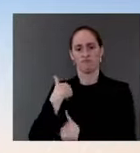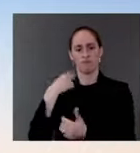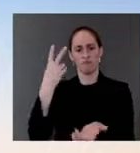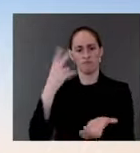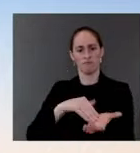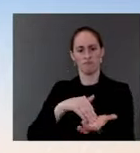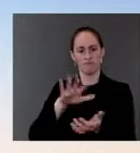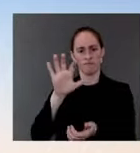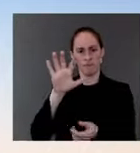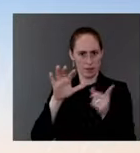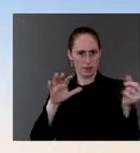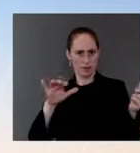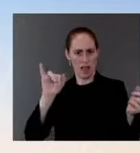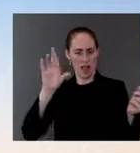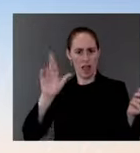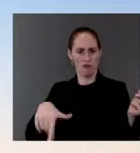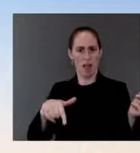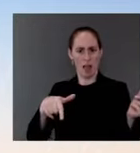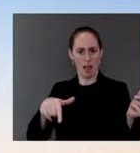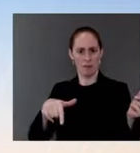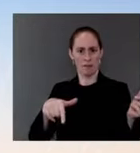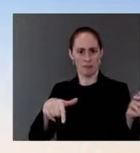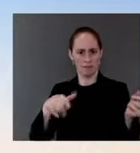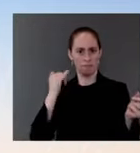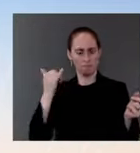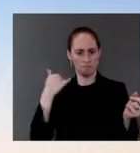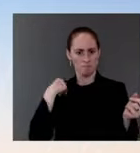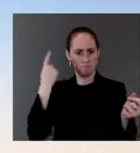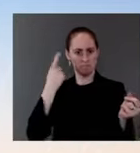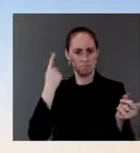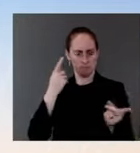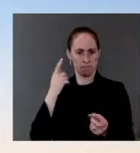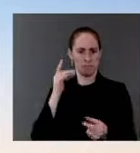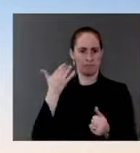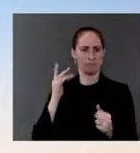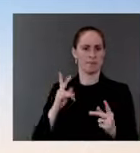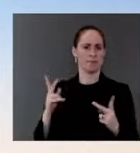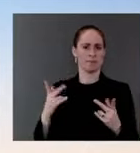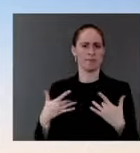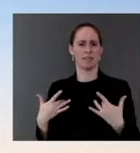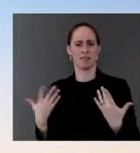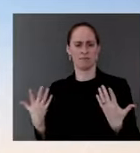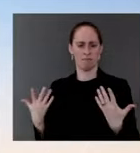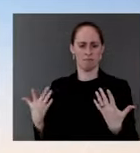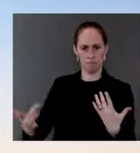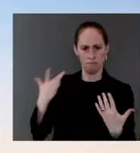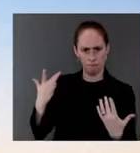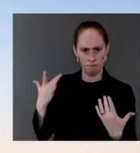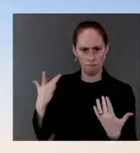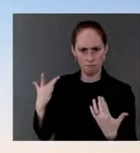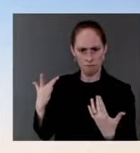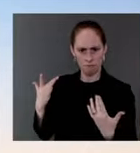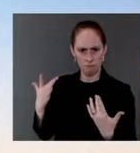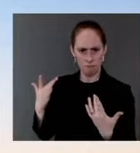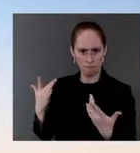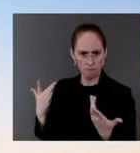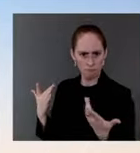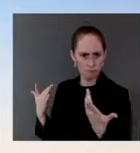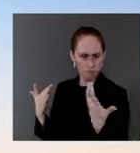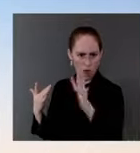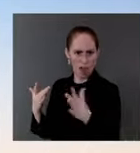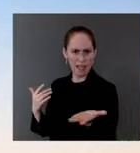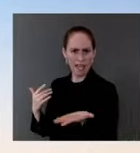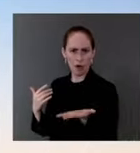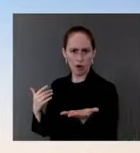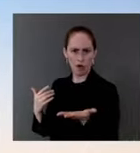he was afraid that American troops there would come under increased risk if the Taliban took over the country. Can you explain why the U.S. presence in Iraq